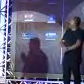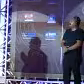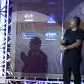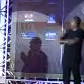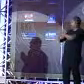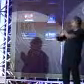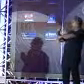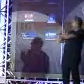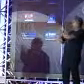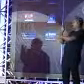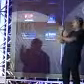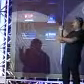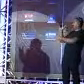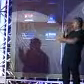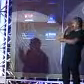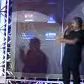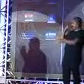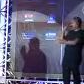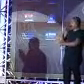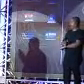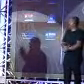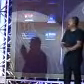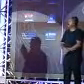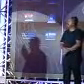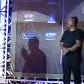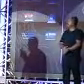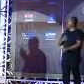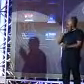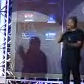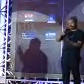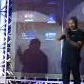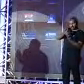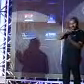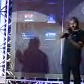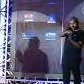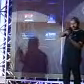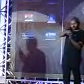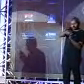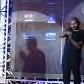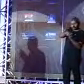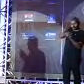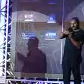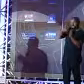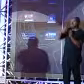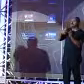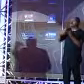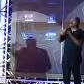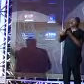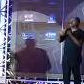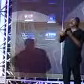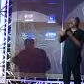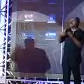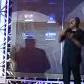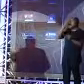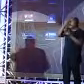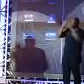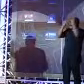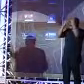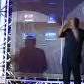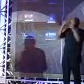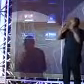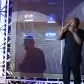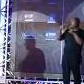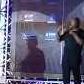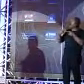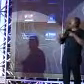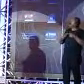about the positive knowledge of mathematics and natural sciences and technological knowledge that changed every